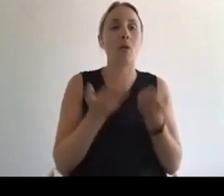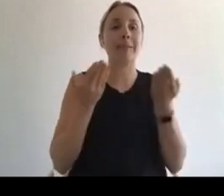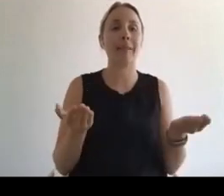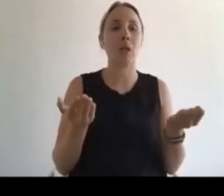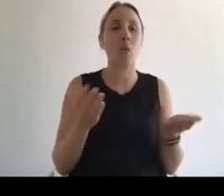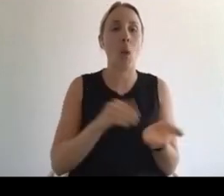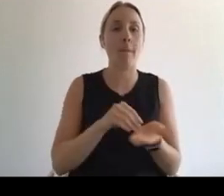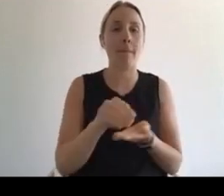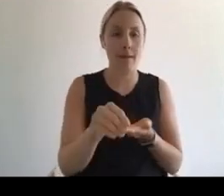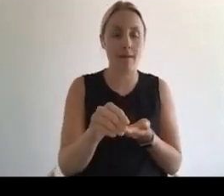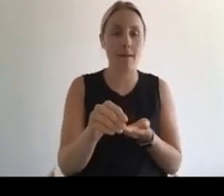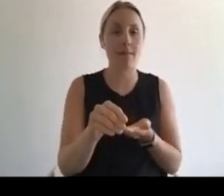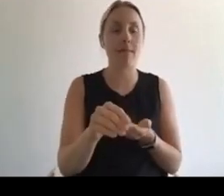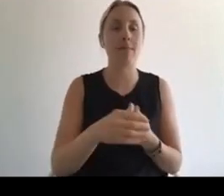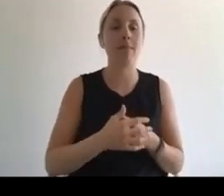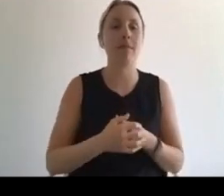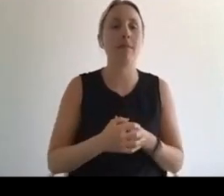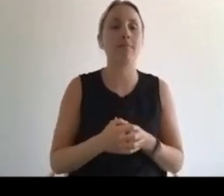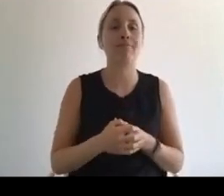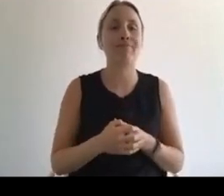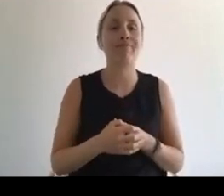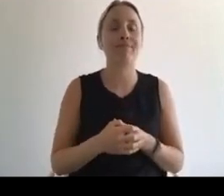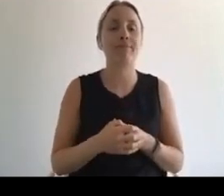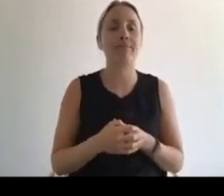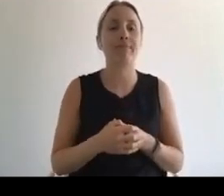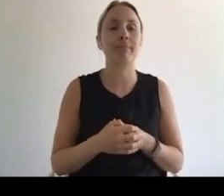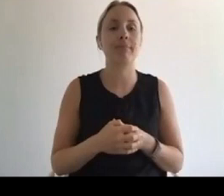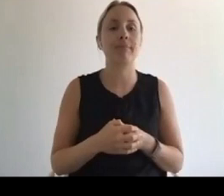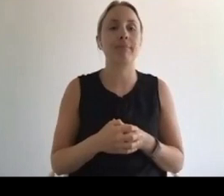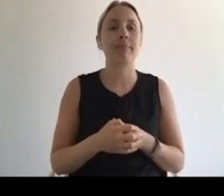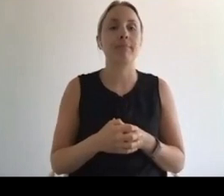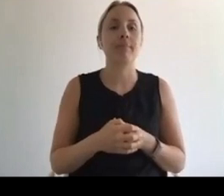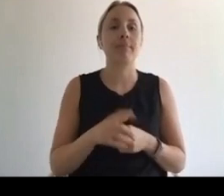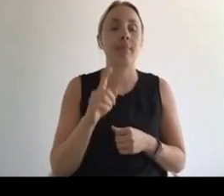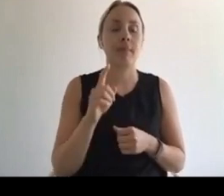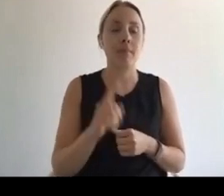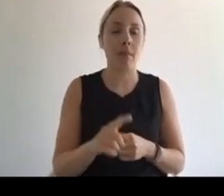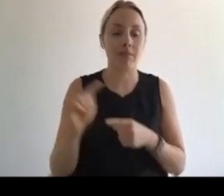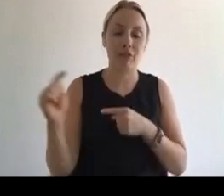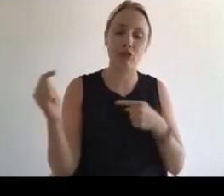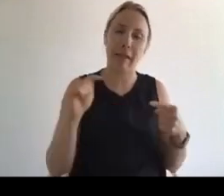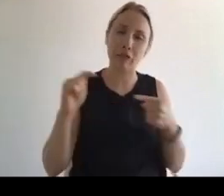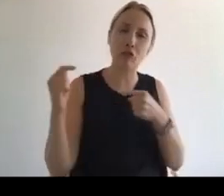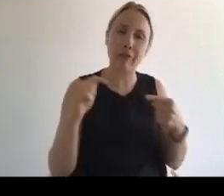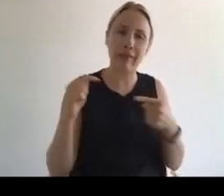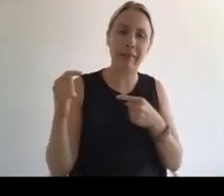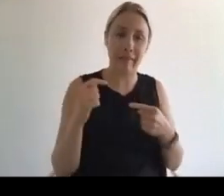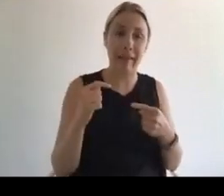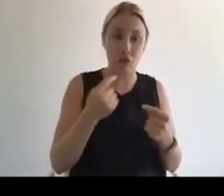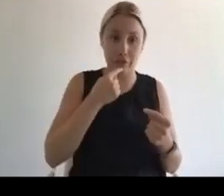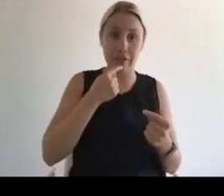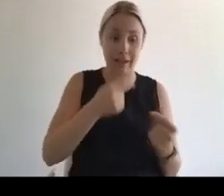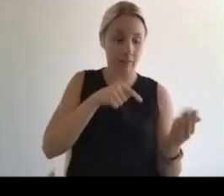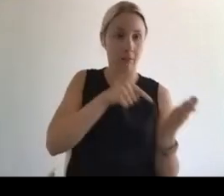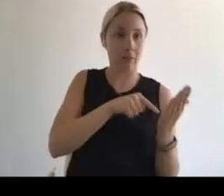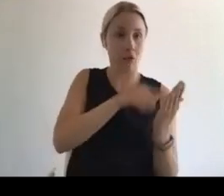think what we come up against, which we talk about in the report, is a kind of underlying